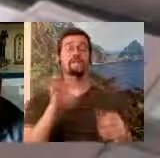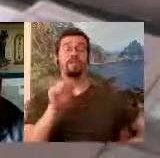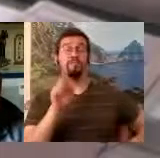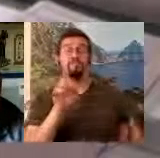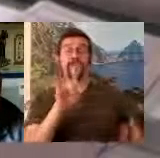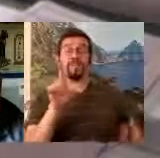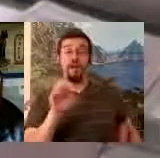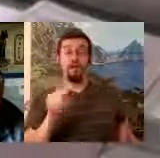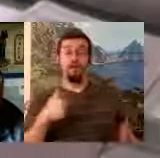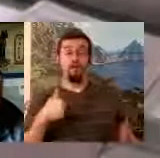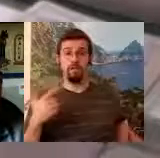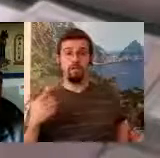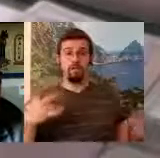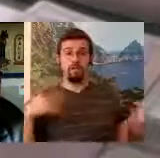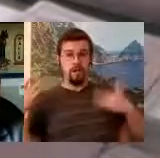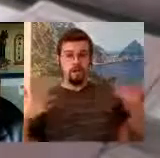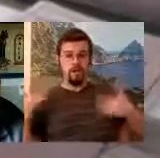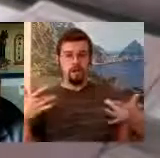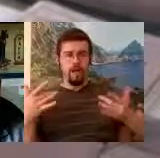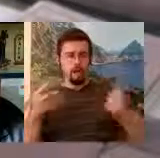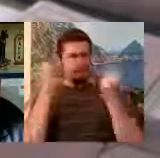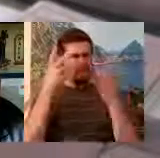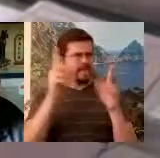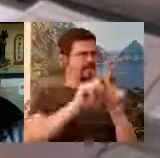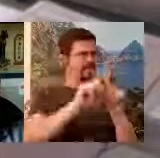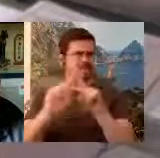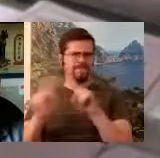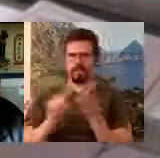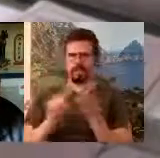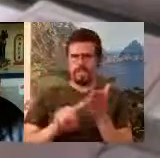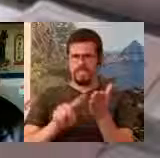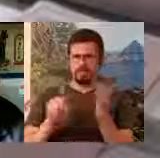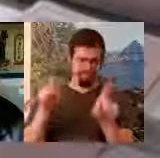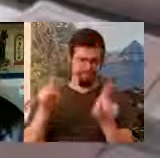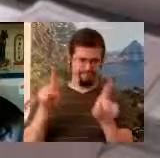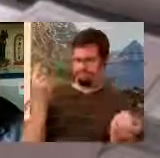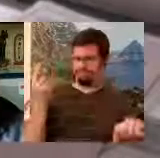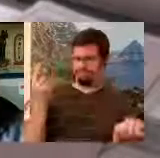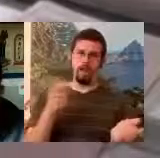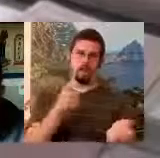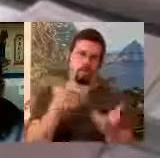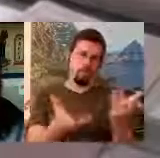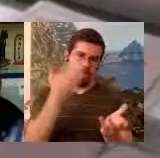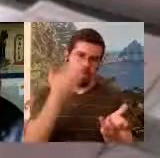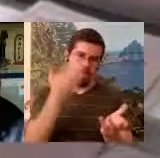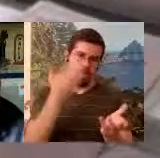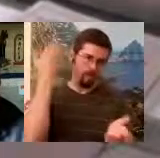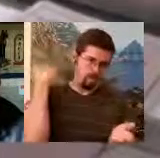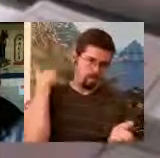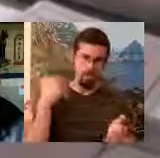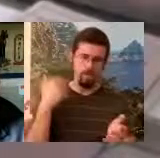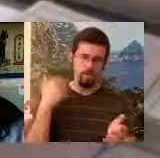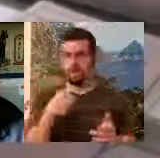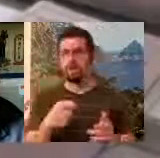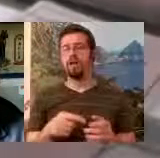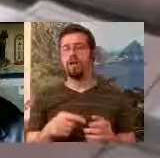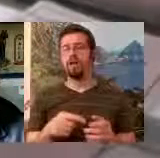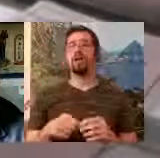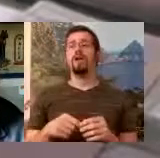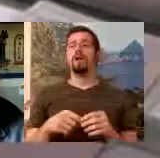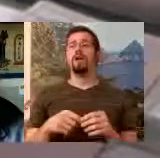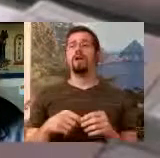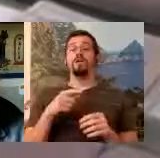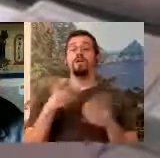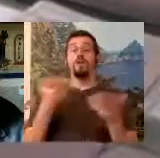me because there's so many different researches that have happened before that you probably know all about. But just so you know, there are